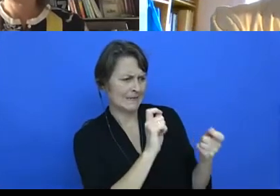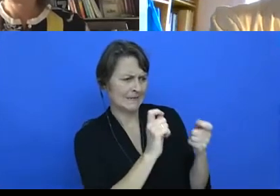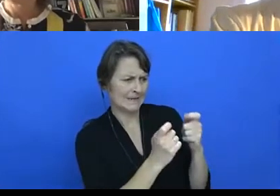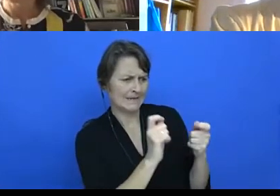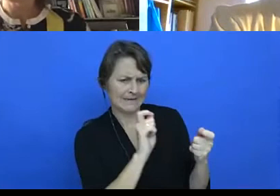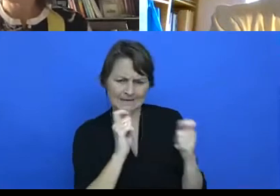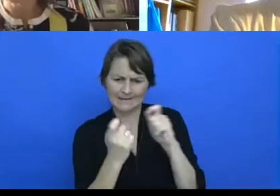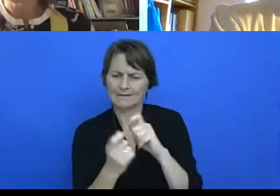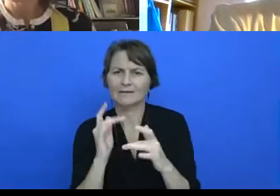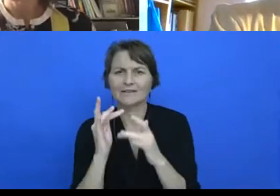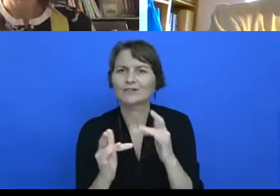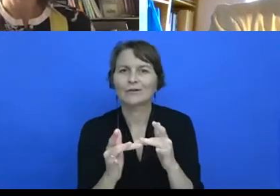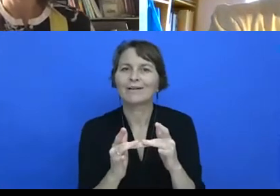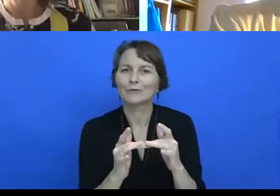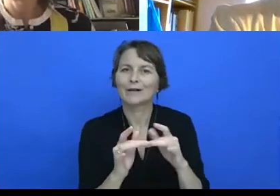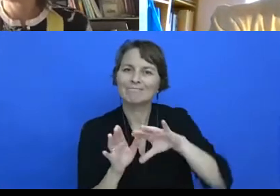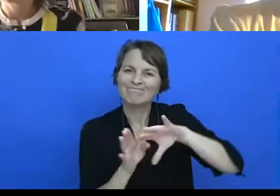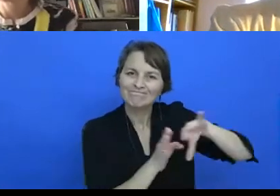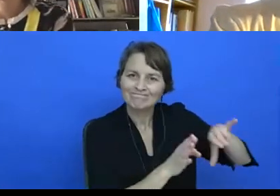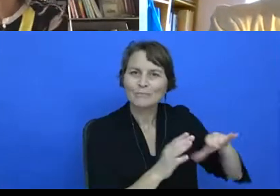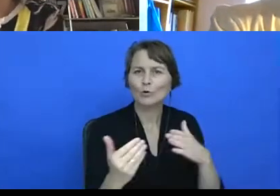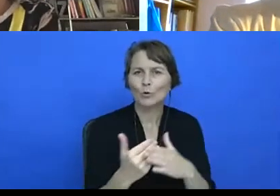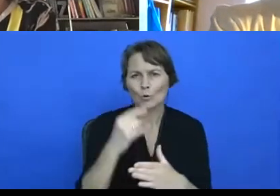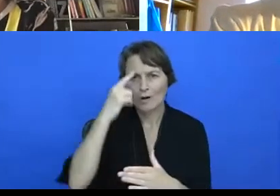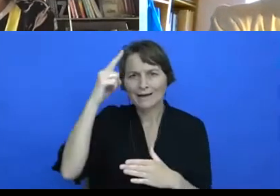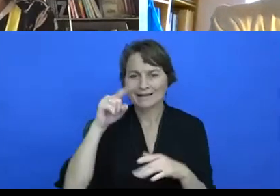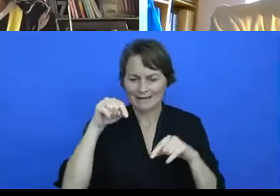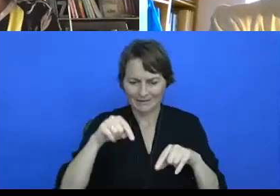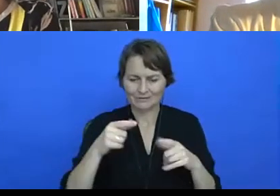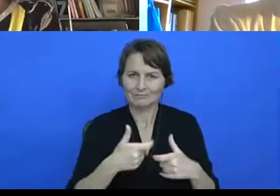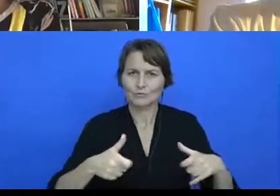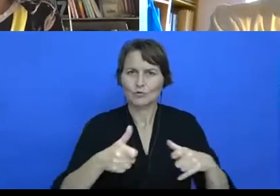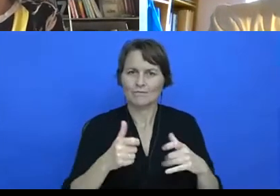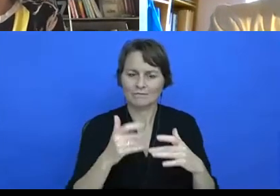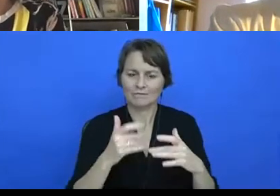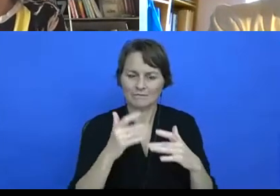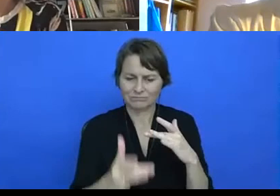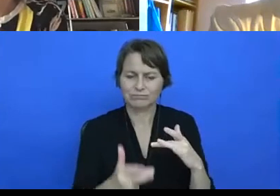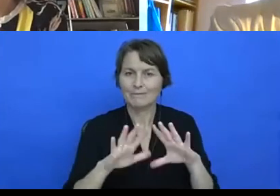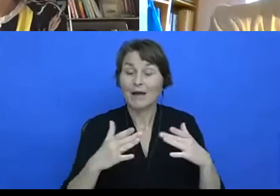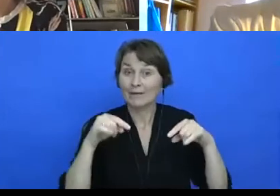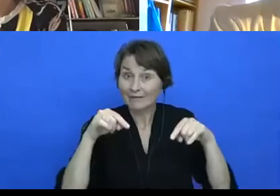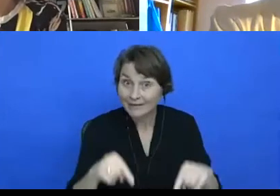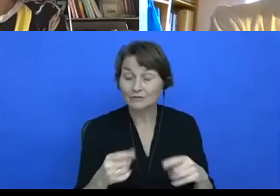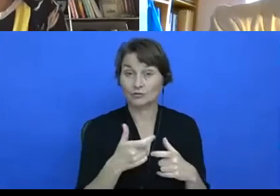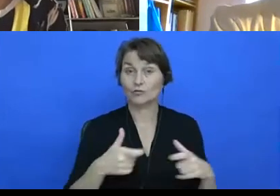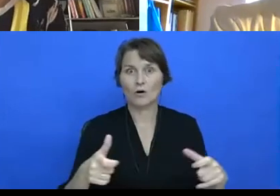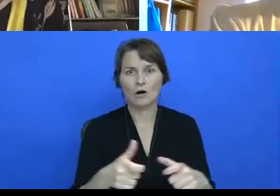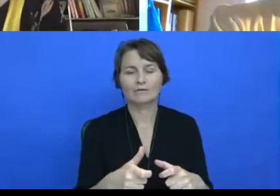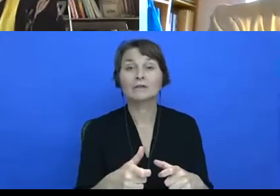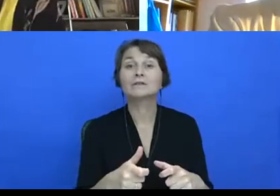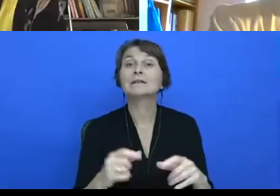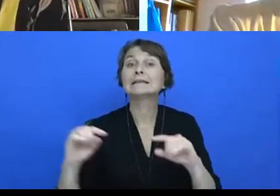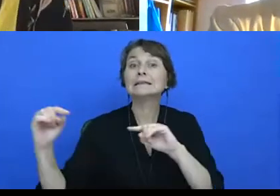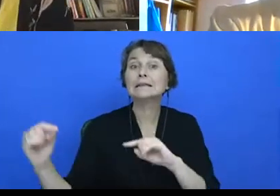conferences. And from this conference, what I would take away is really things that I really value are the really high quality discussions that bring